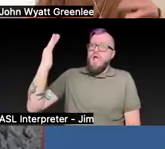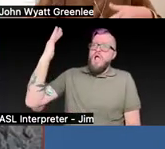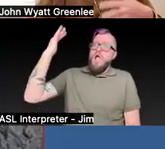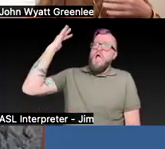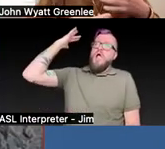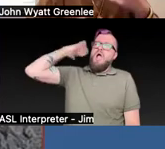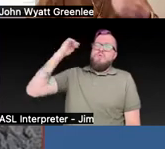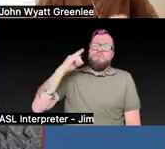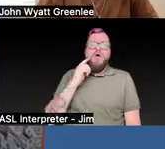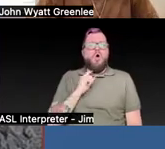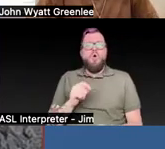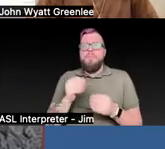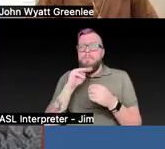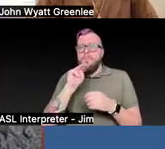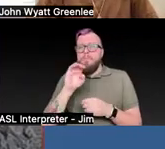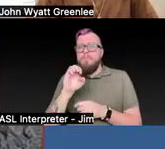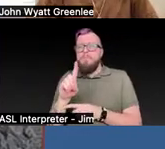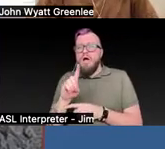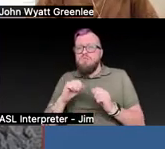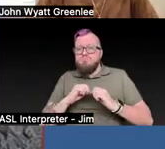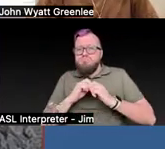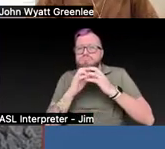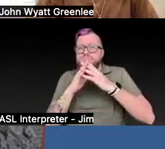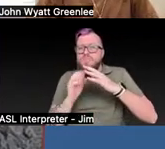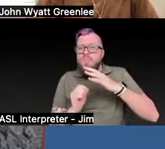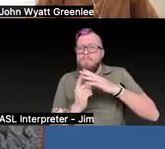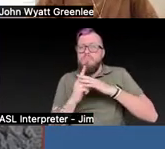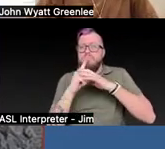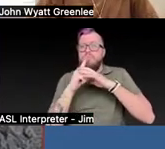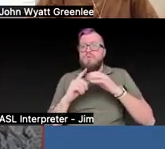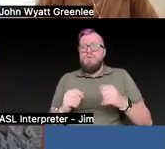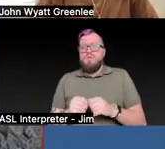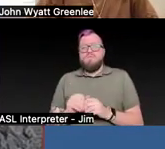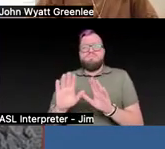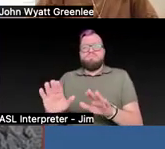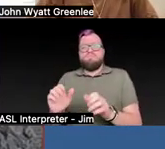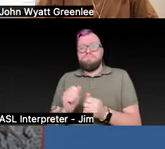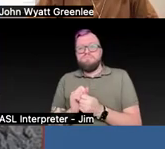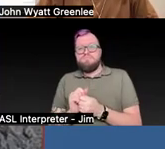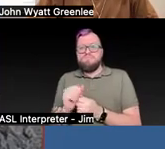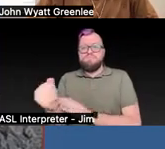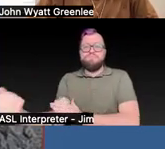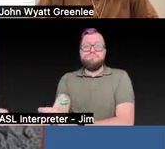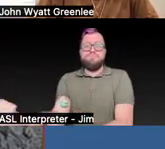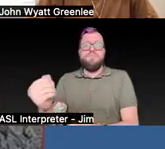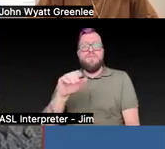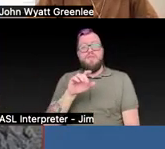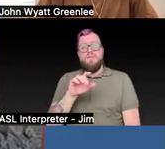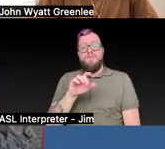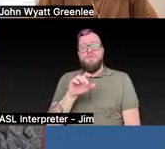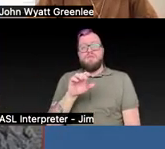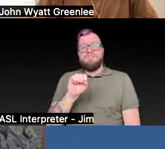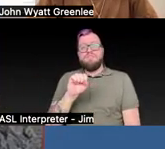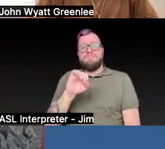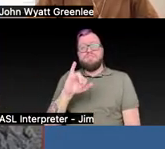themselves against rocks and created new eels that way. Sigmund Freud spent part of his youth dissecting eels looking for the reproductive organs